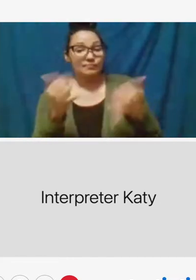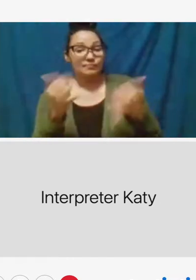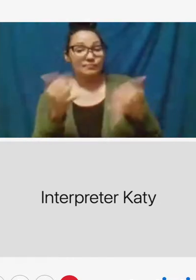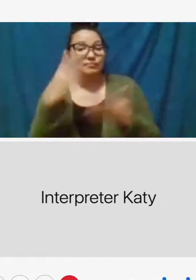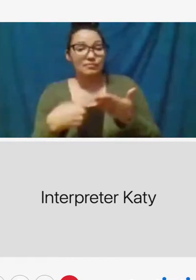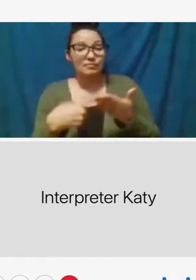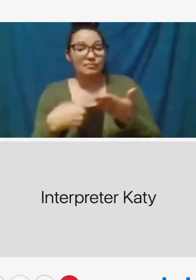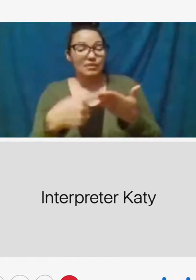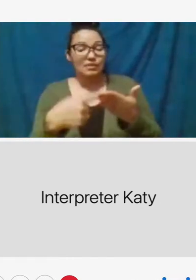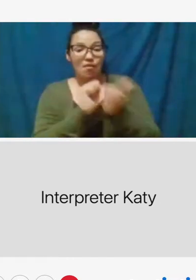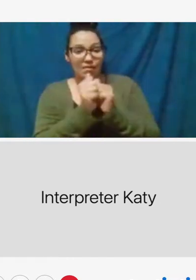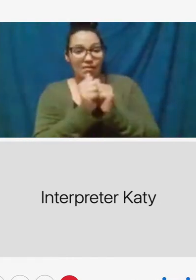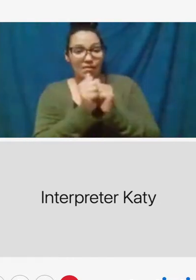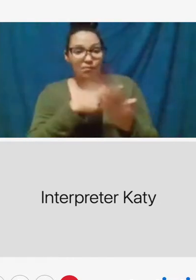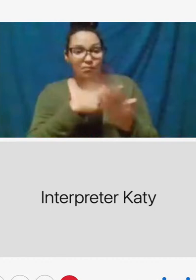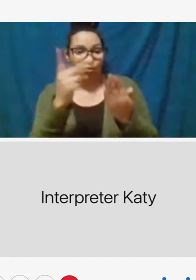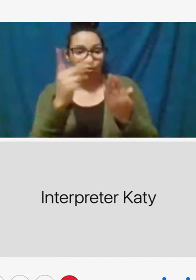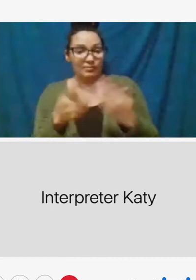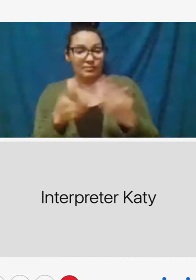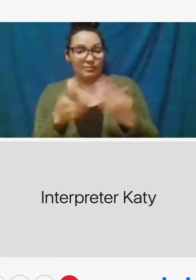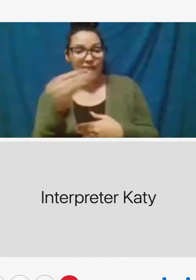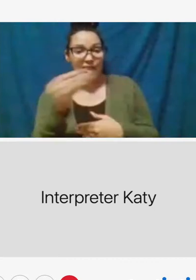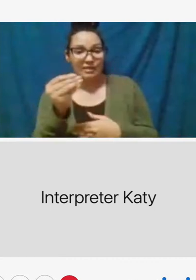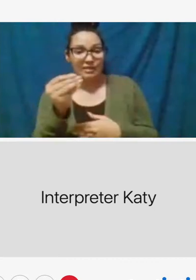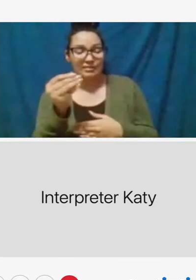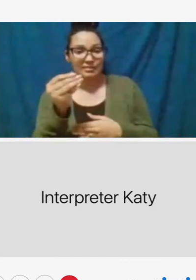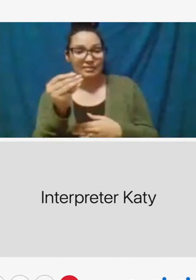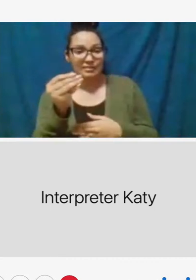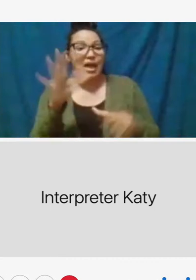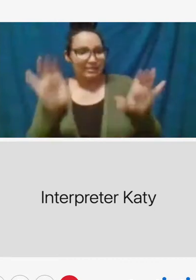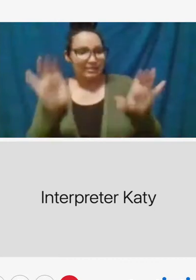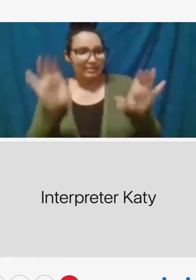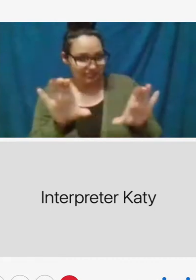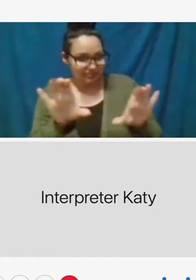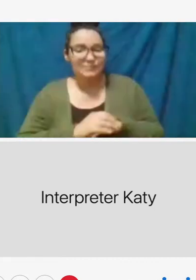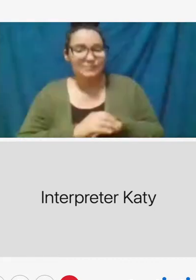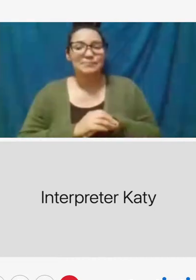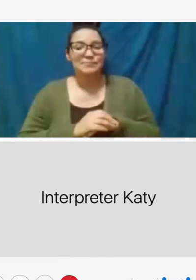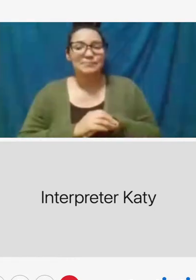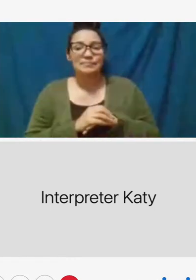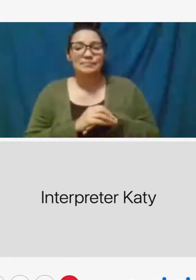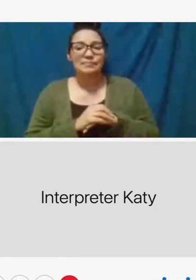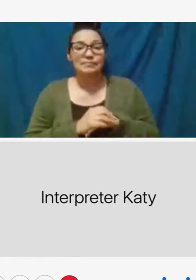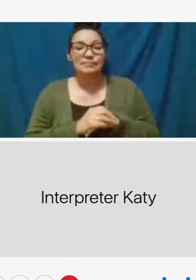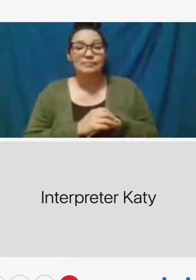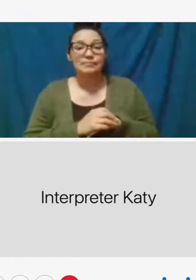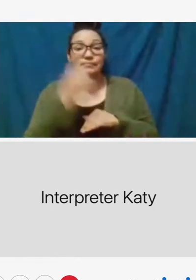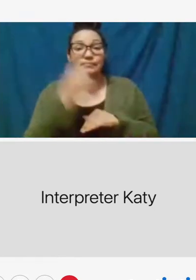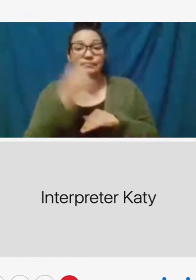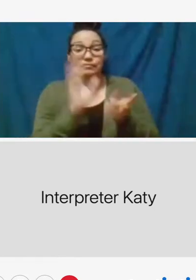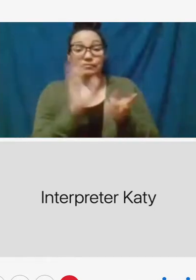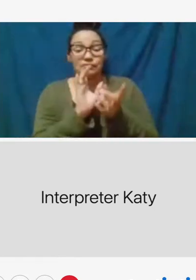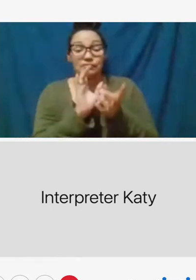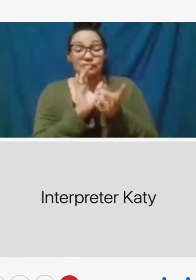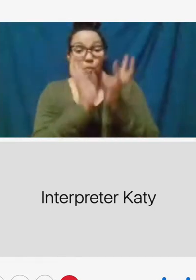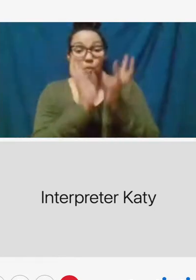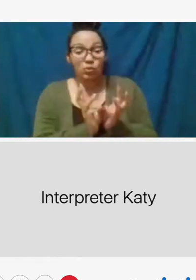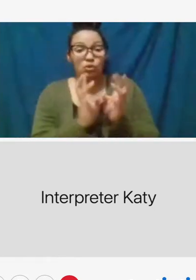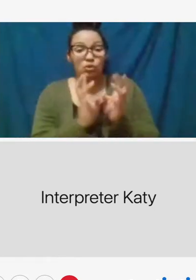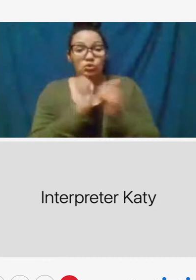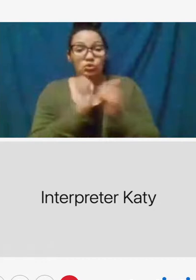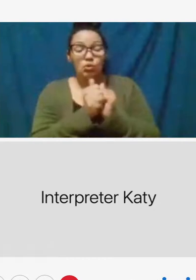programs and act and activities for winter sports we have boys and girls basketball co-ed